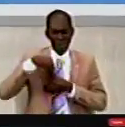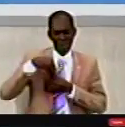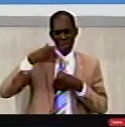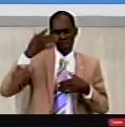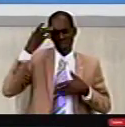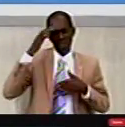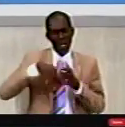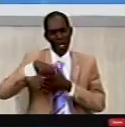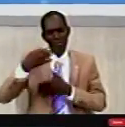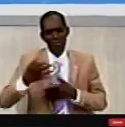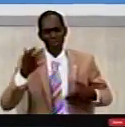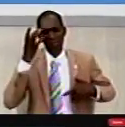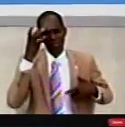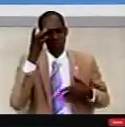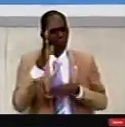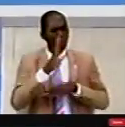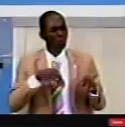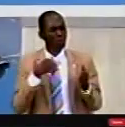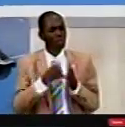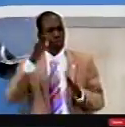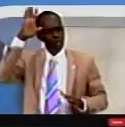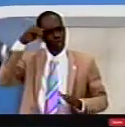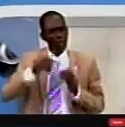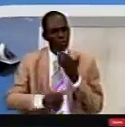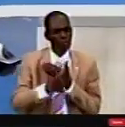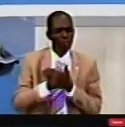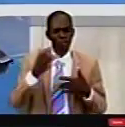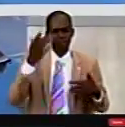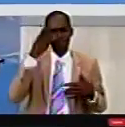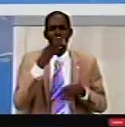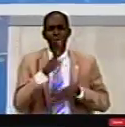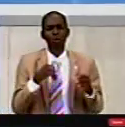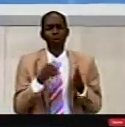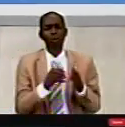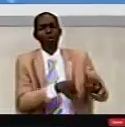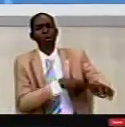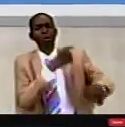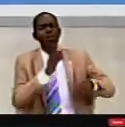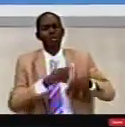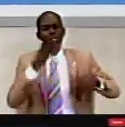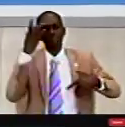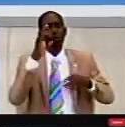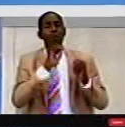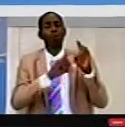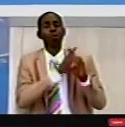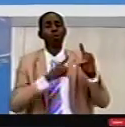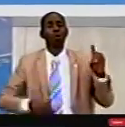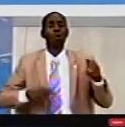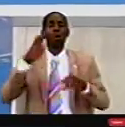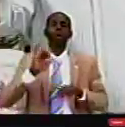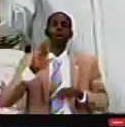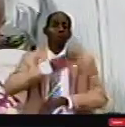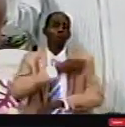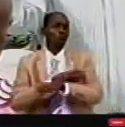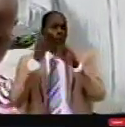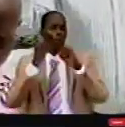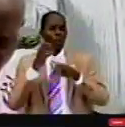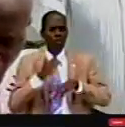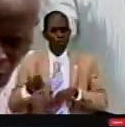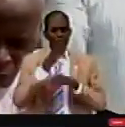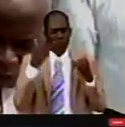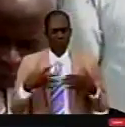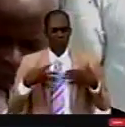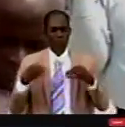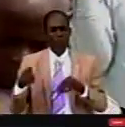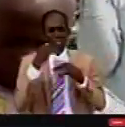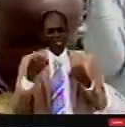call it Incredible or it says a long-standing sickness oh Lord by your Mighty power touch them now heal them now take it away in Jesus